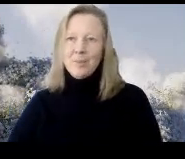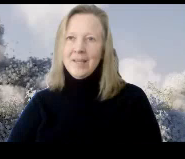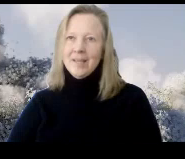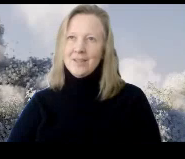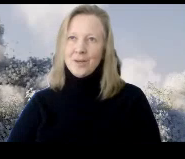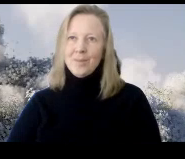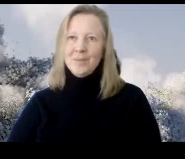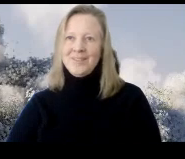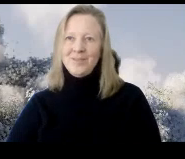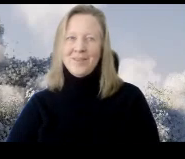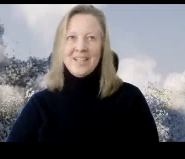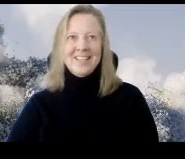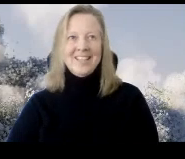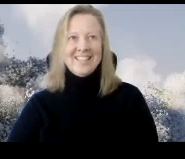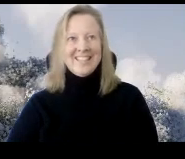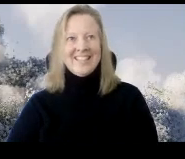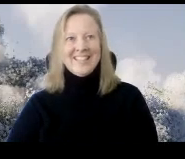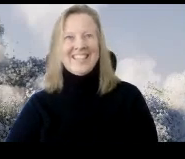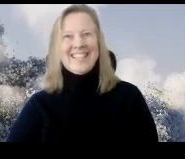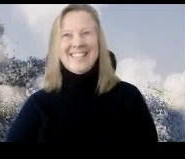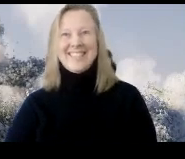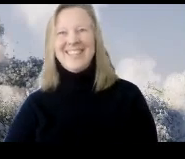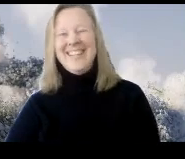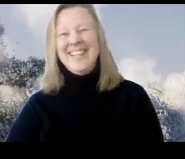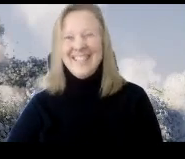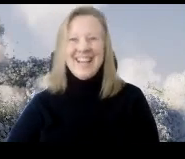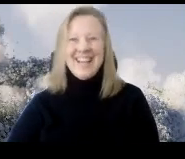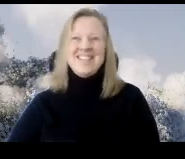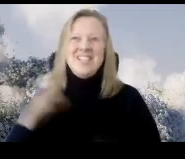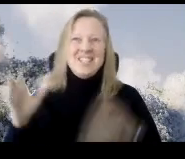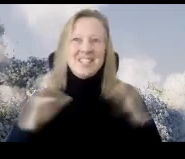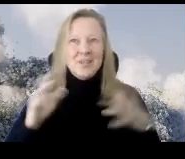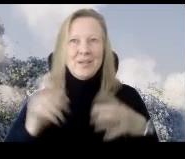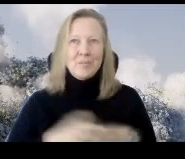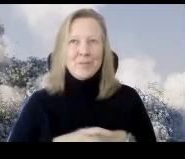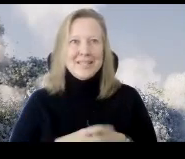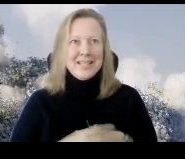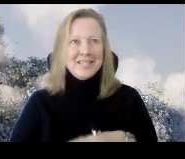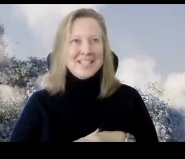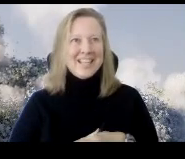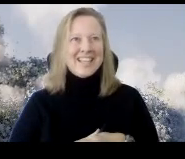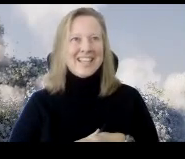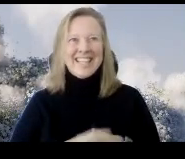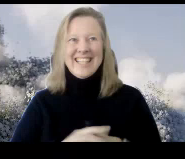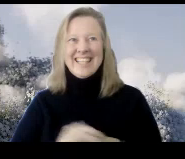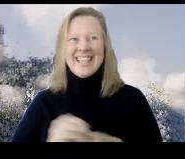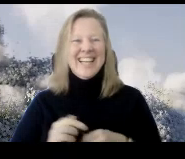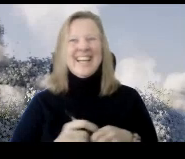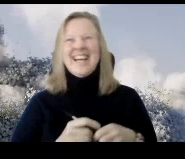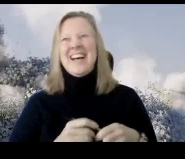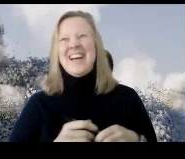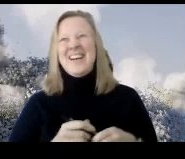first LPN job. She was very excited. I think she's in a lot of our presentations,